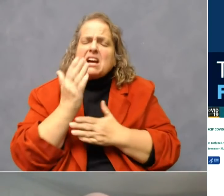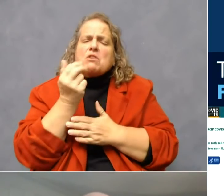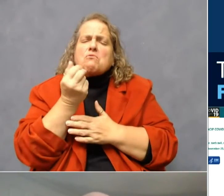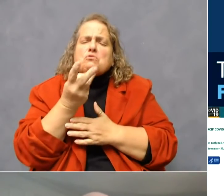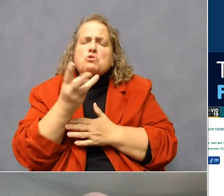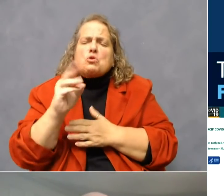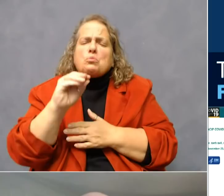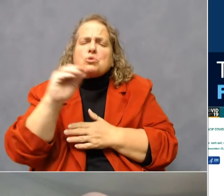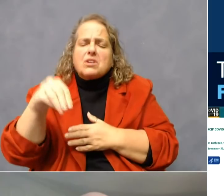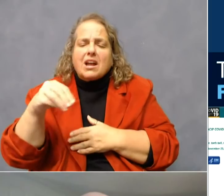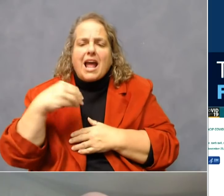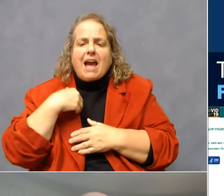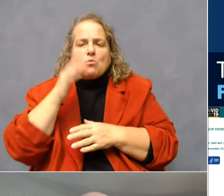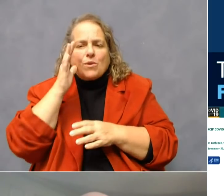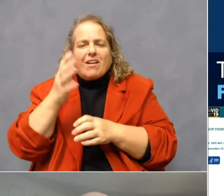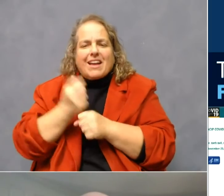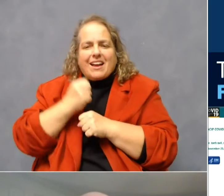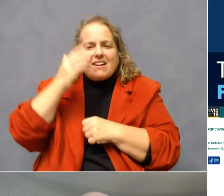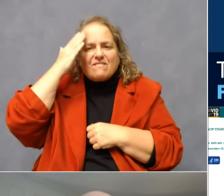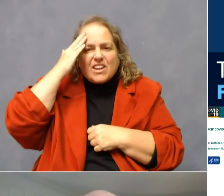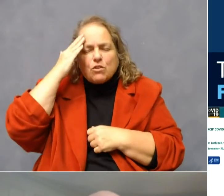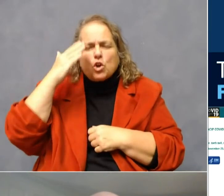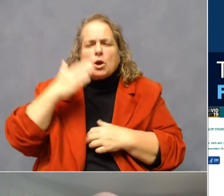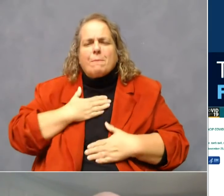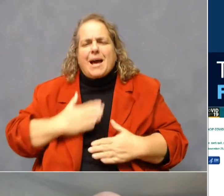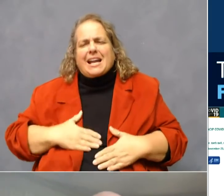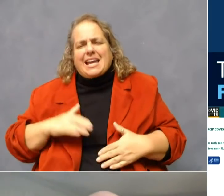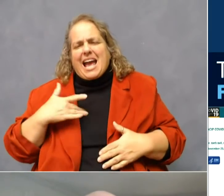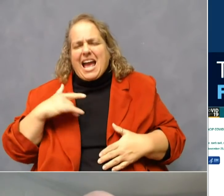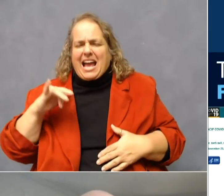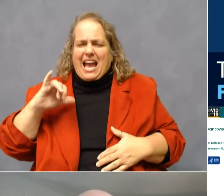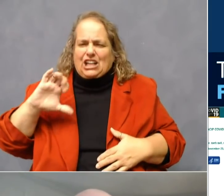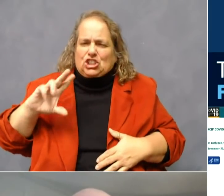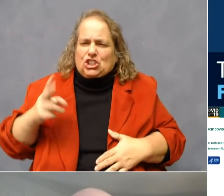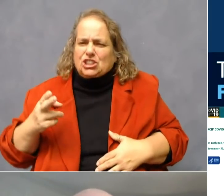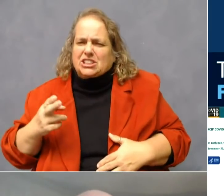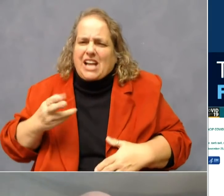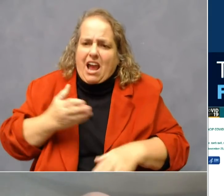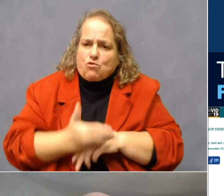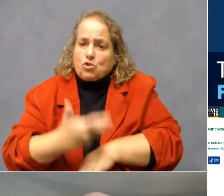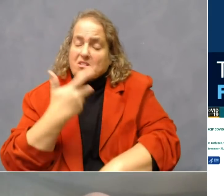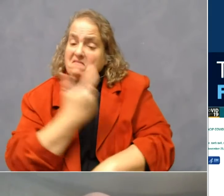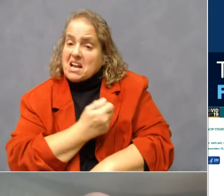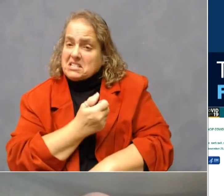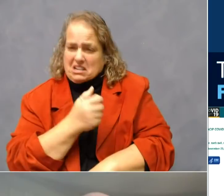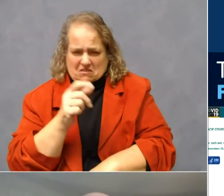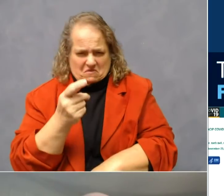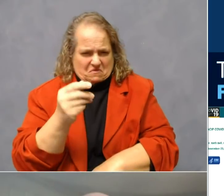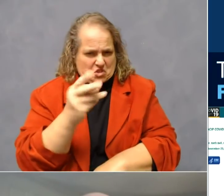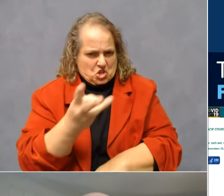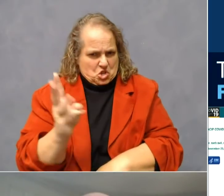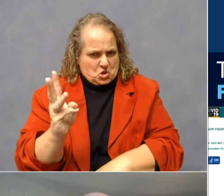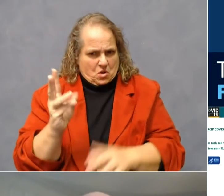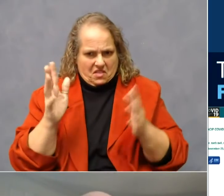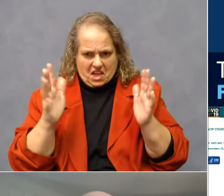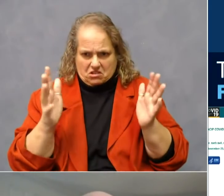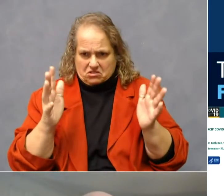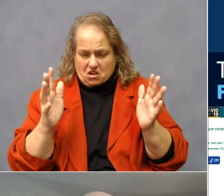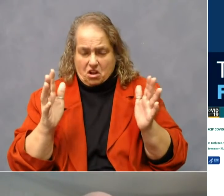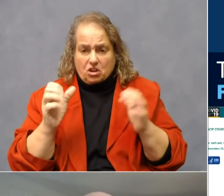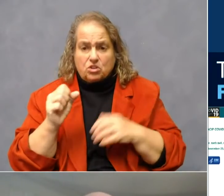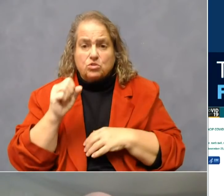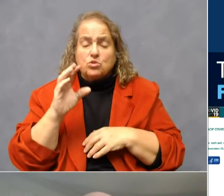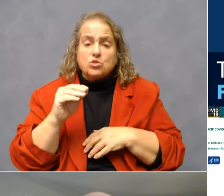which are not uncommon for some people with certain vaccines. And so that is a